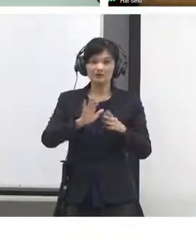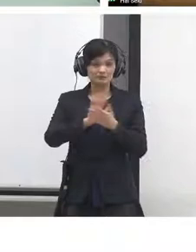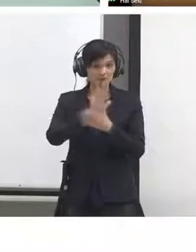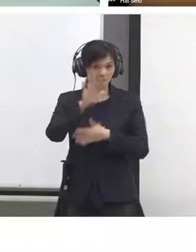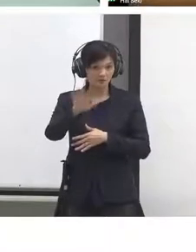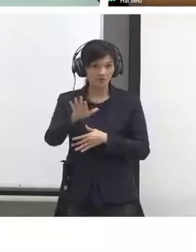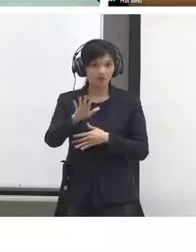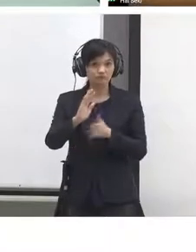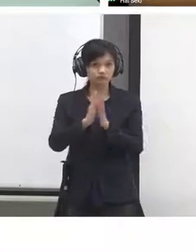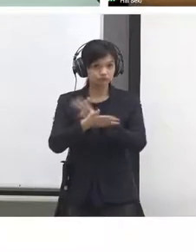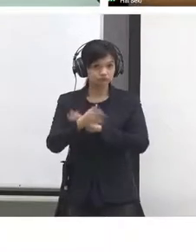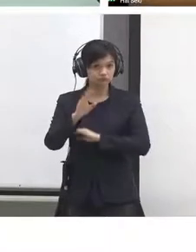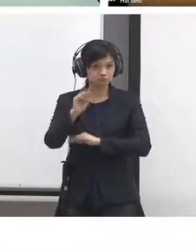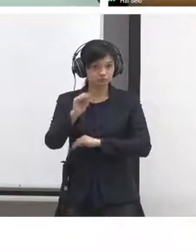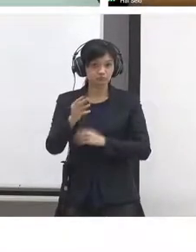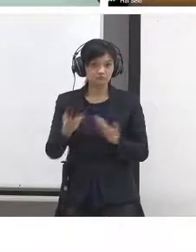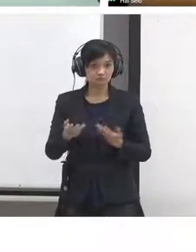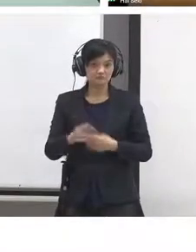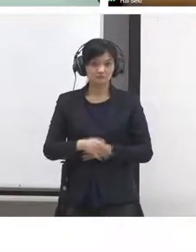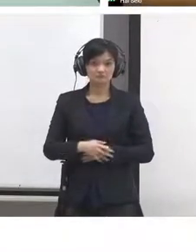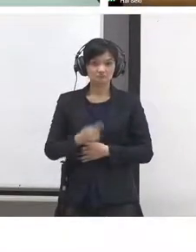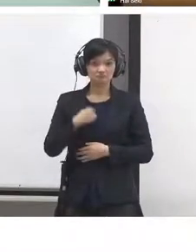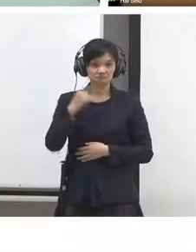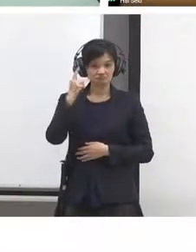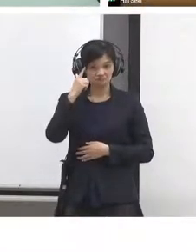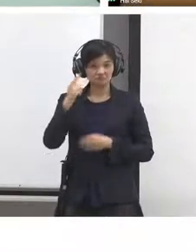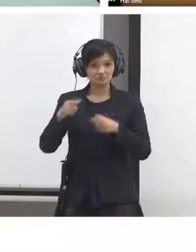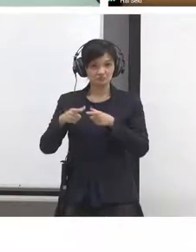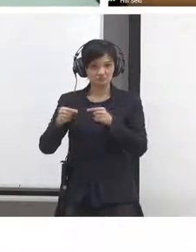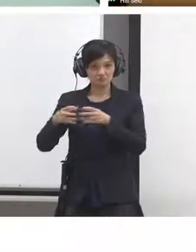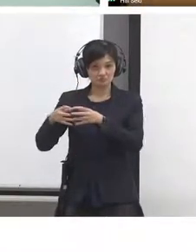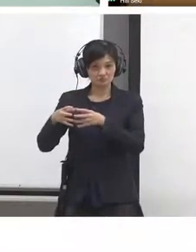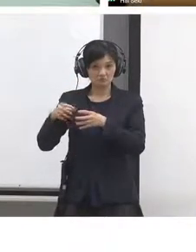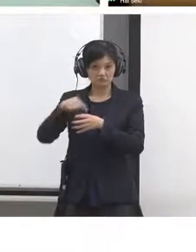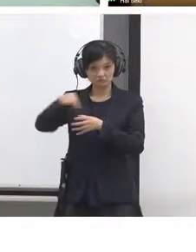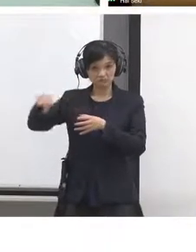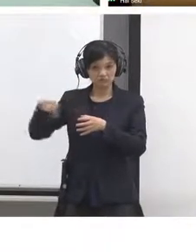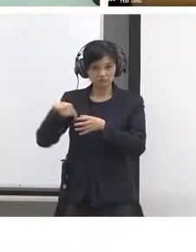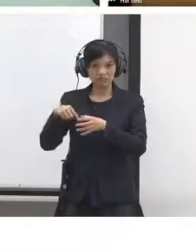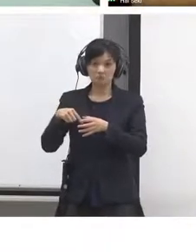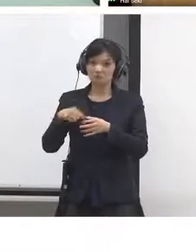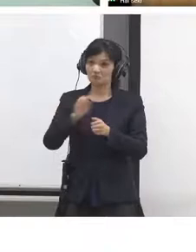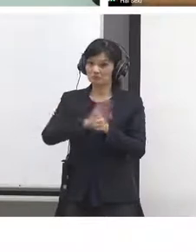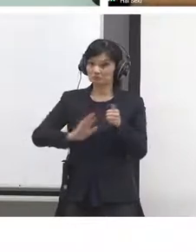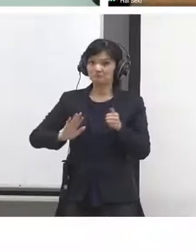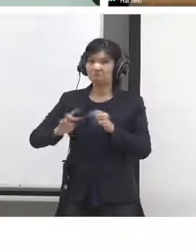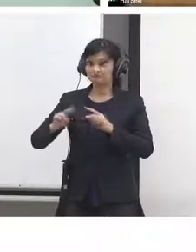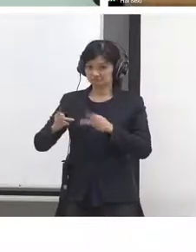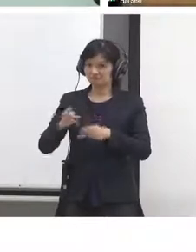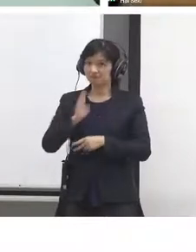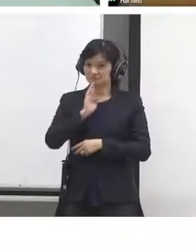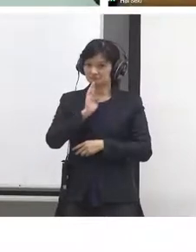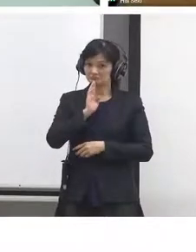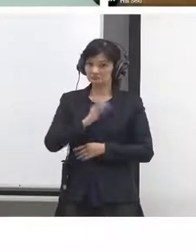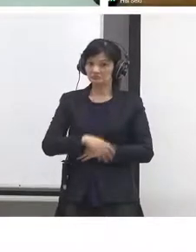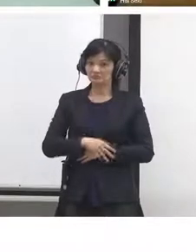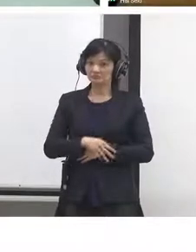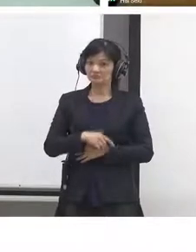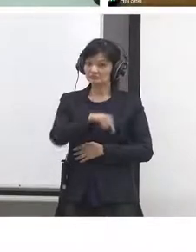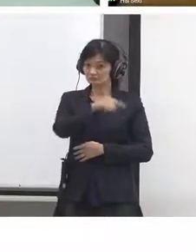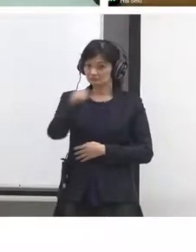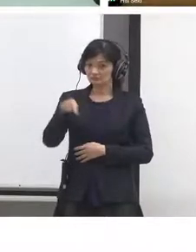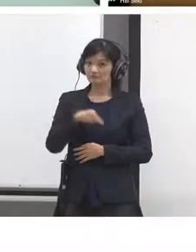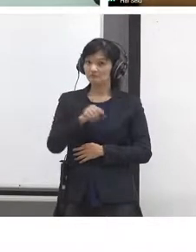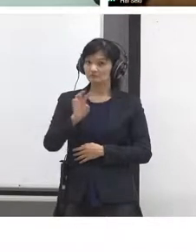COVID Japan community a lot. So maybe can anyone want to give some comment in